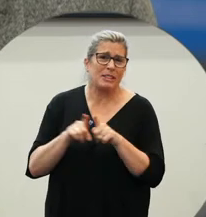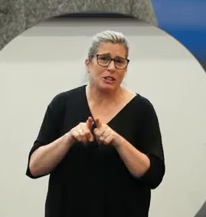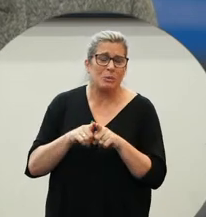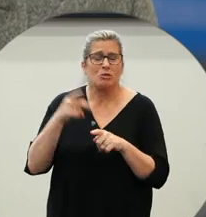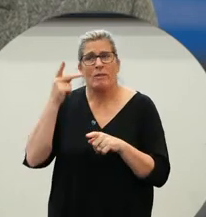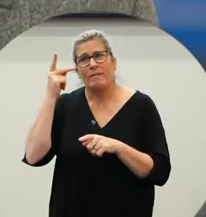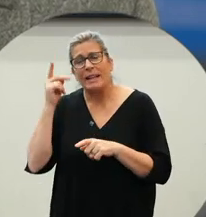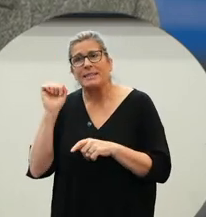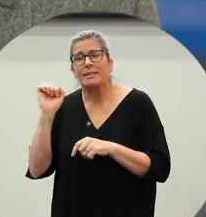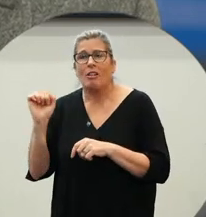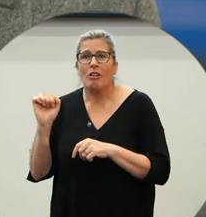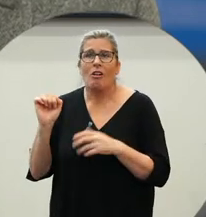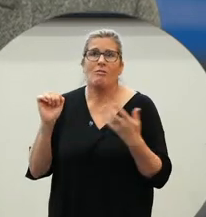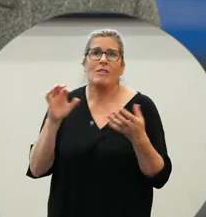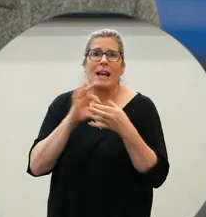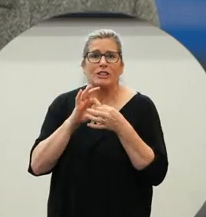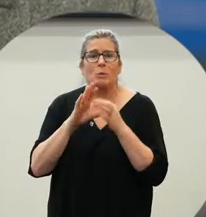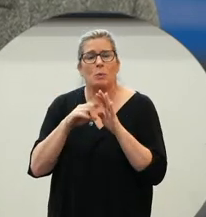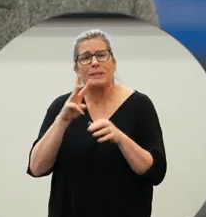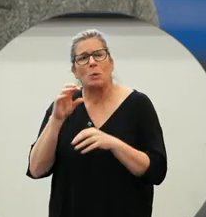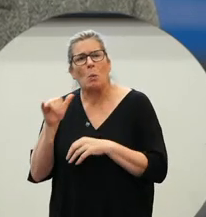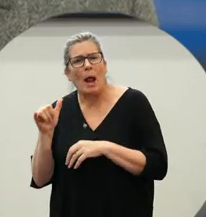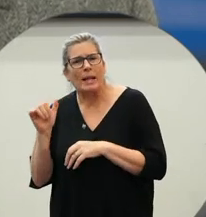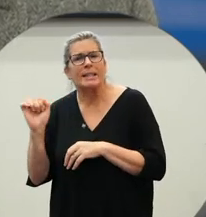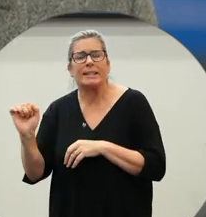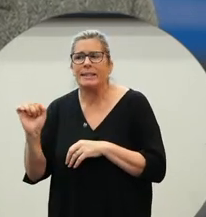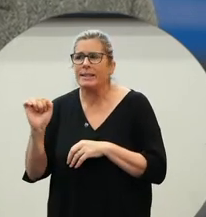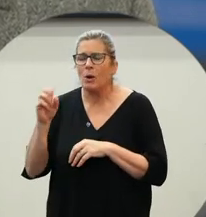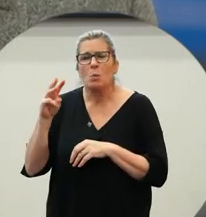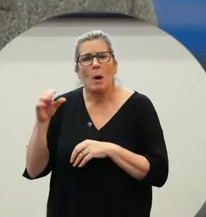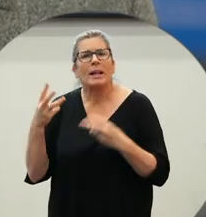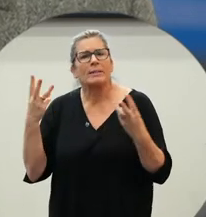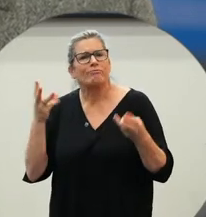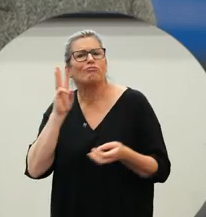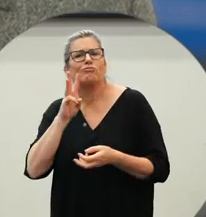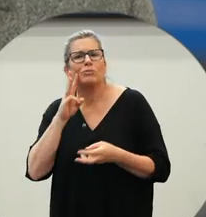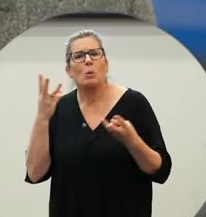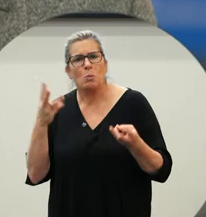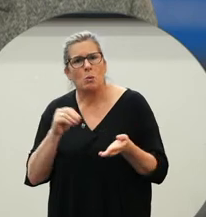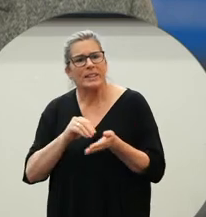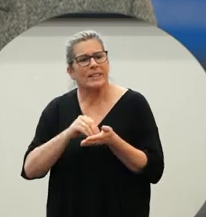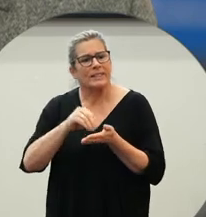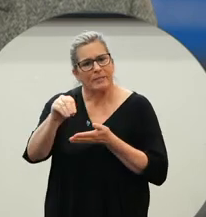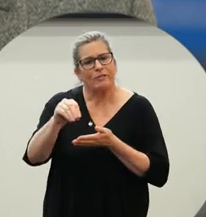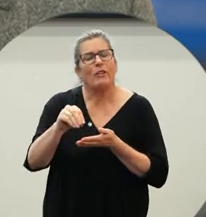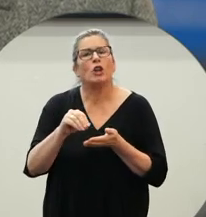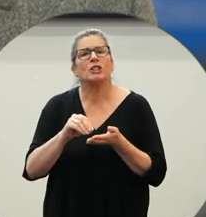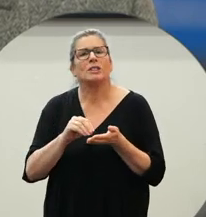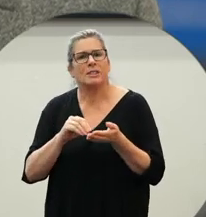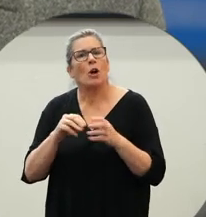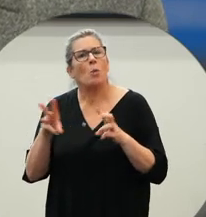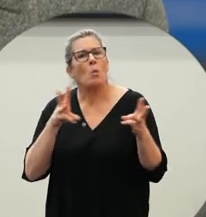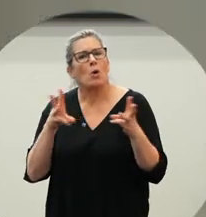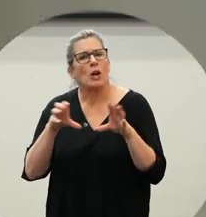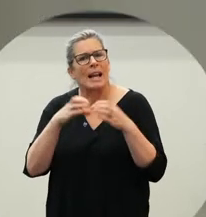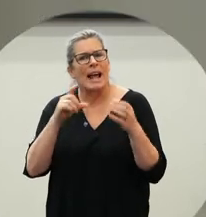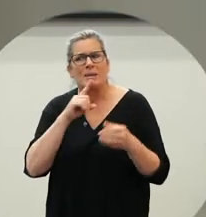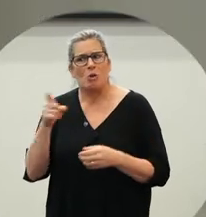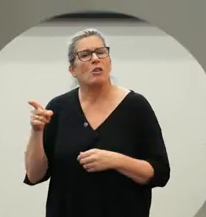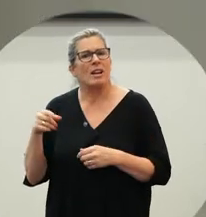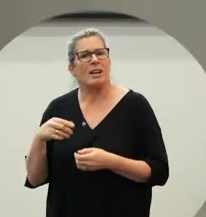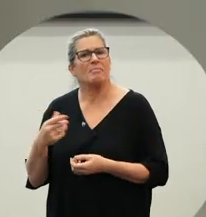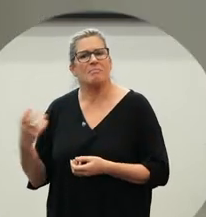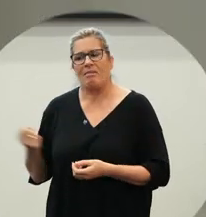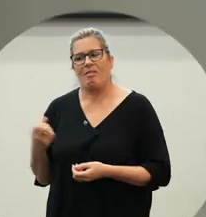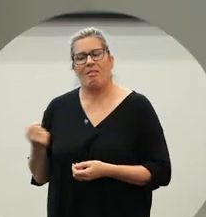know, that Wally was all in favor of funding the working class, but he was first in line. You know. Well, I was going to say there was a description where he